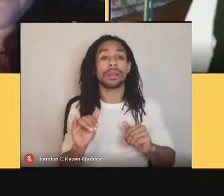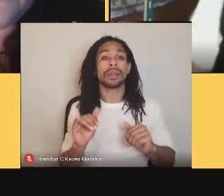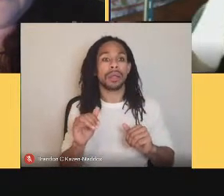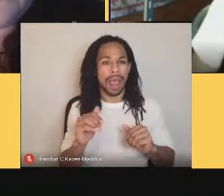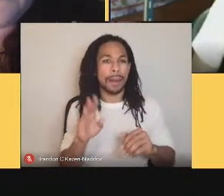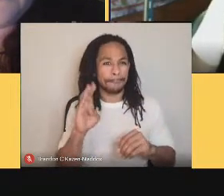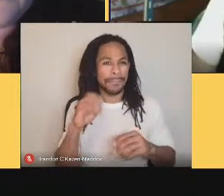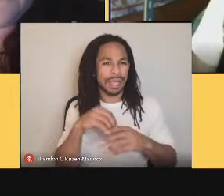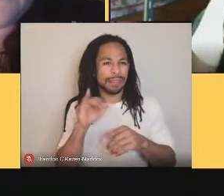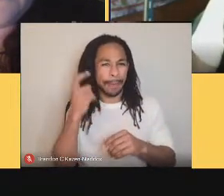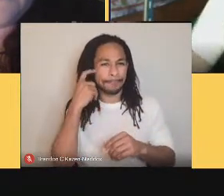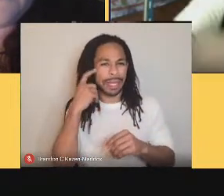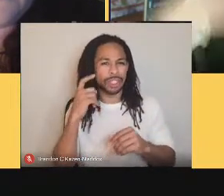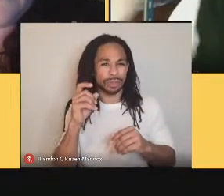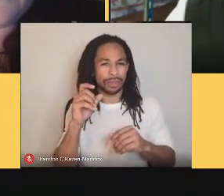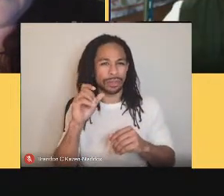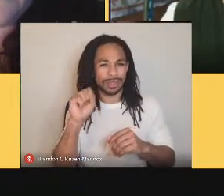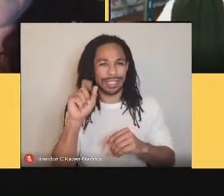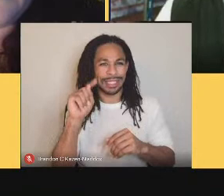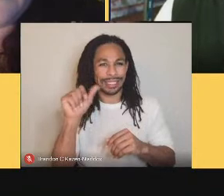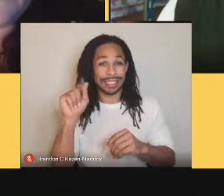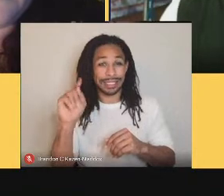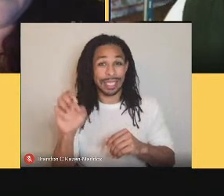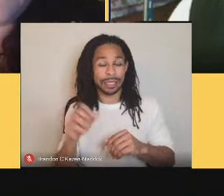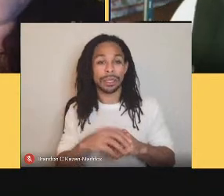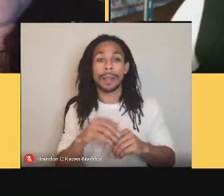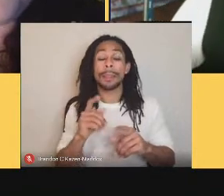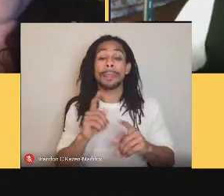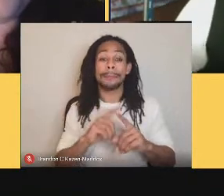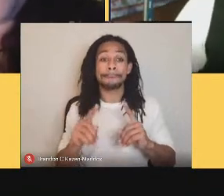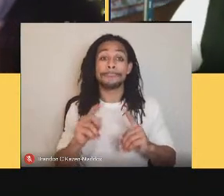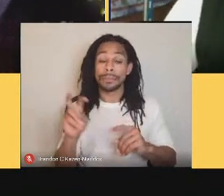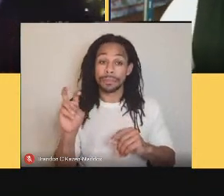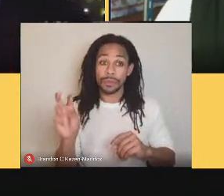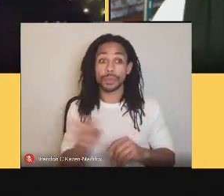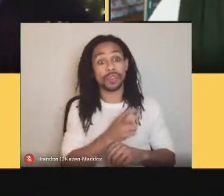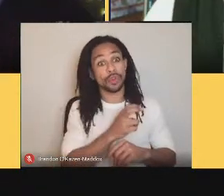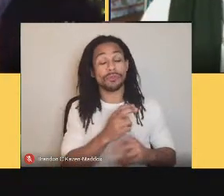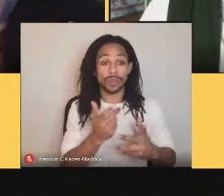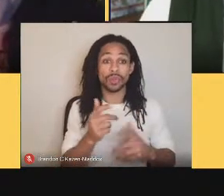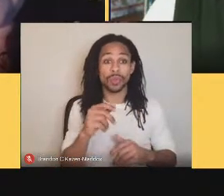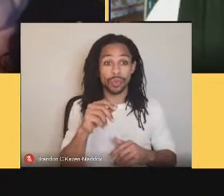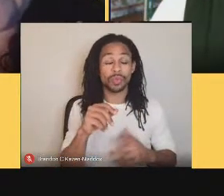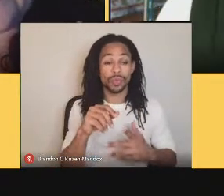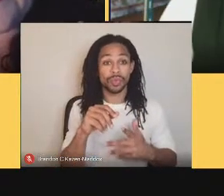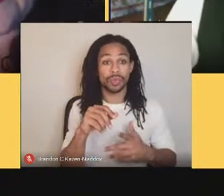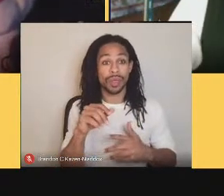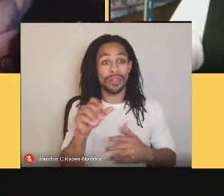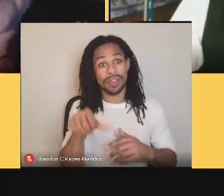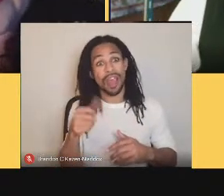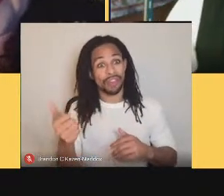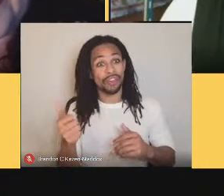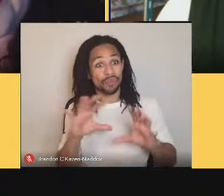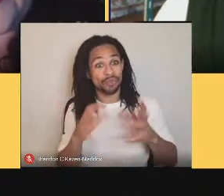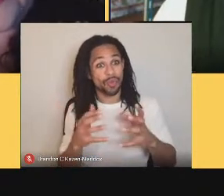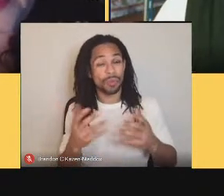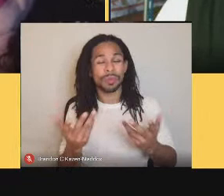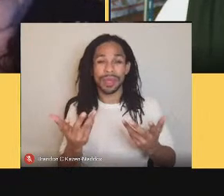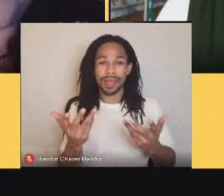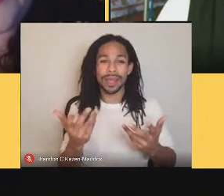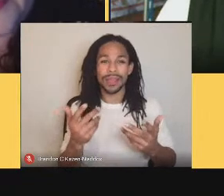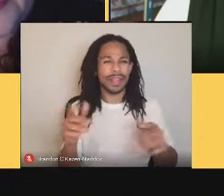with him as well. Switching over to Swiss and Lali, again, this is the same theme we're hearing